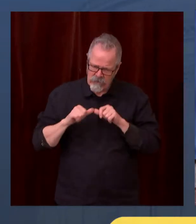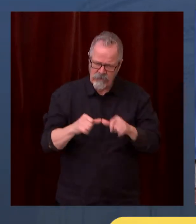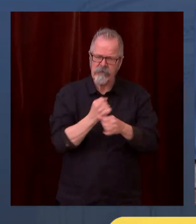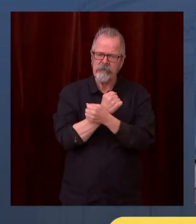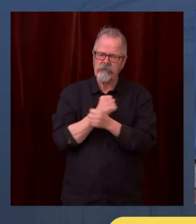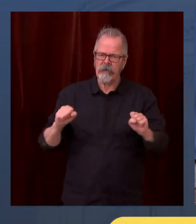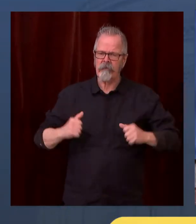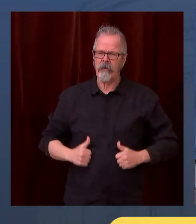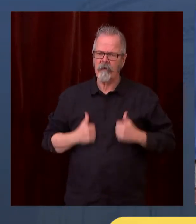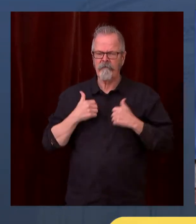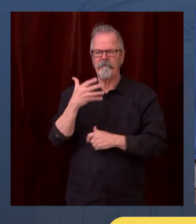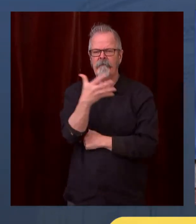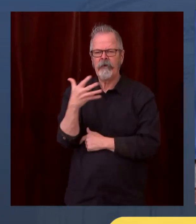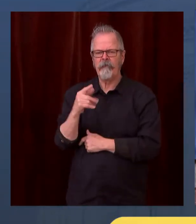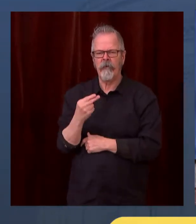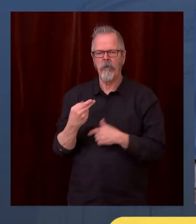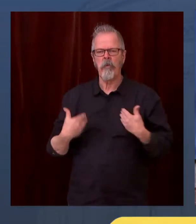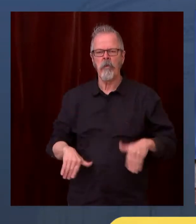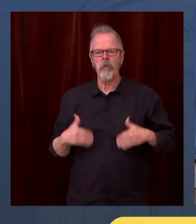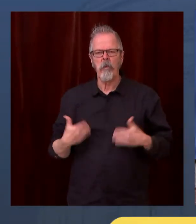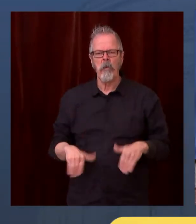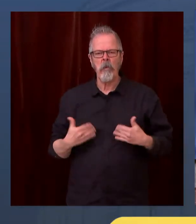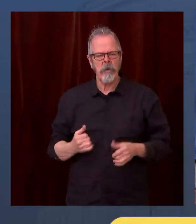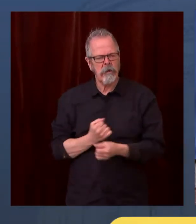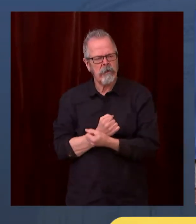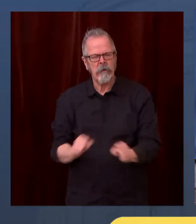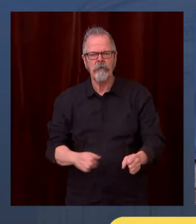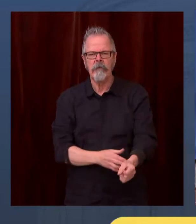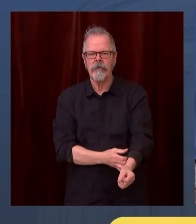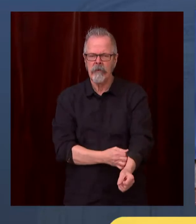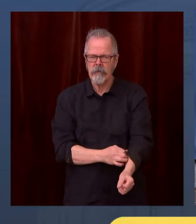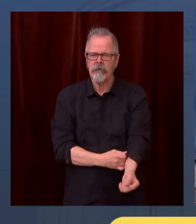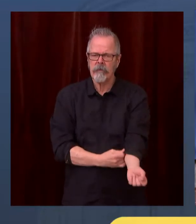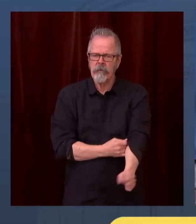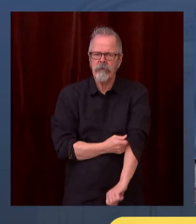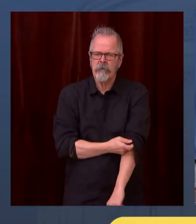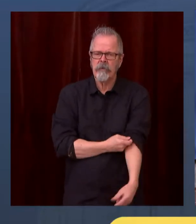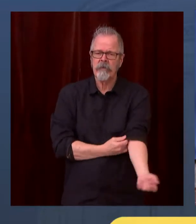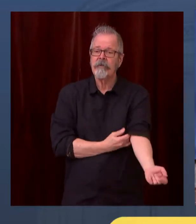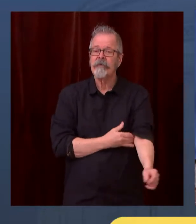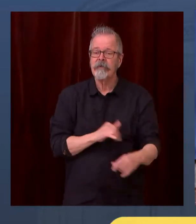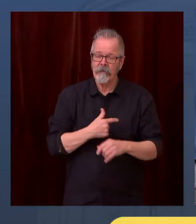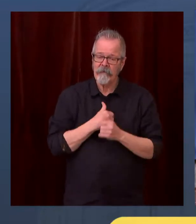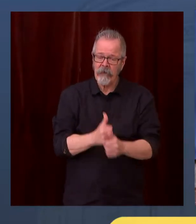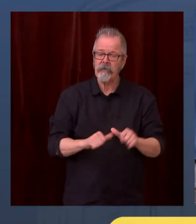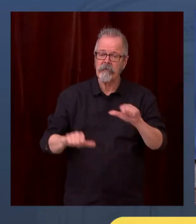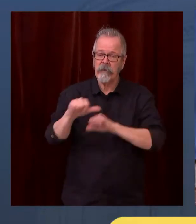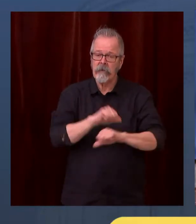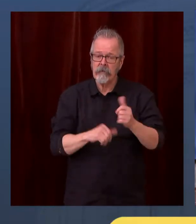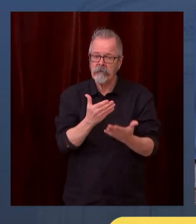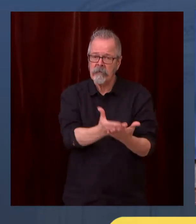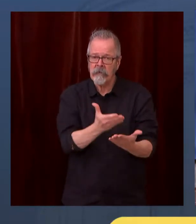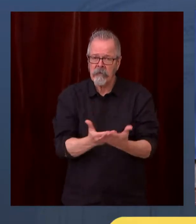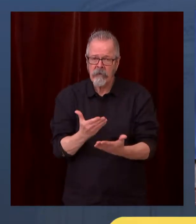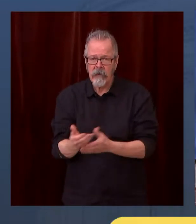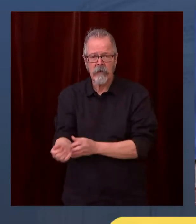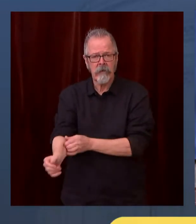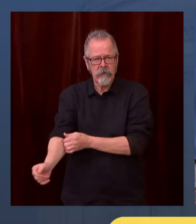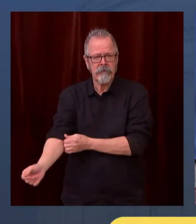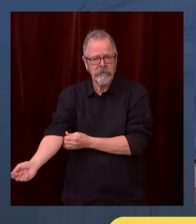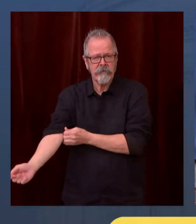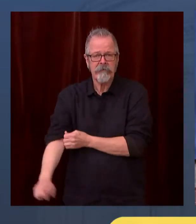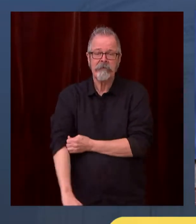note that when I say this is based on science, it's just based on data and